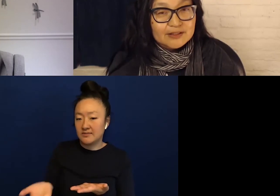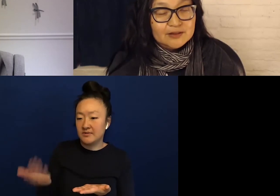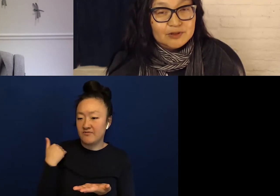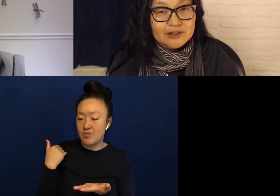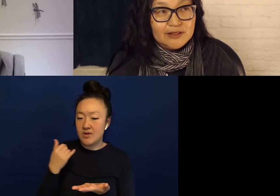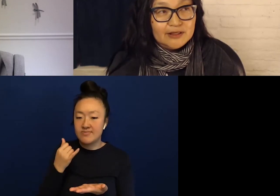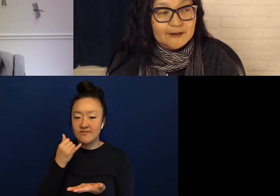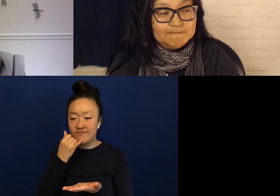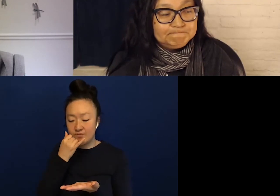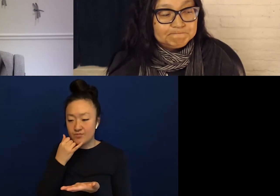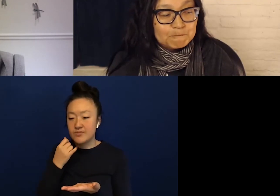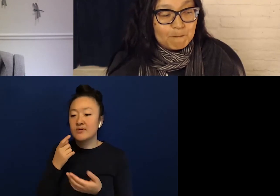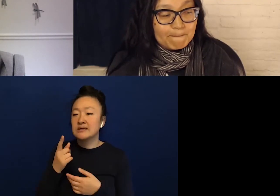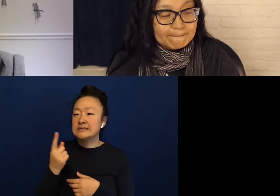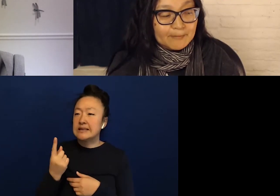like deliberately